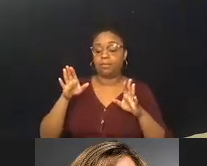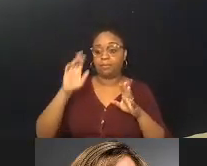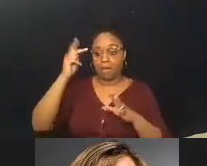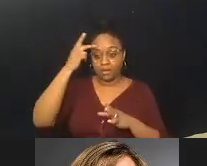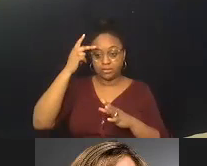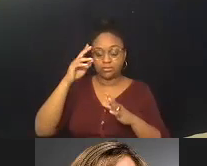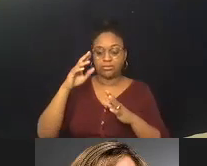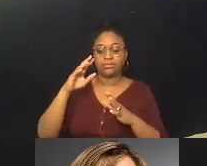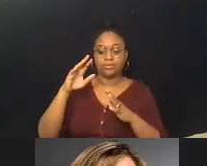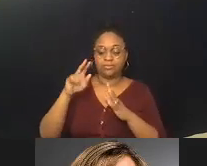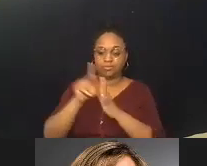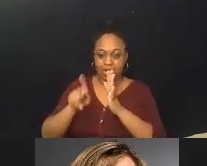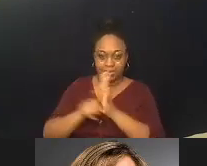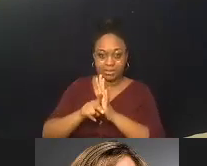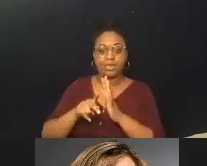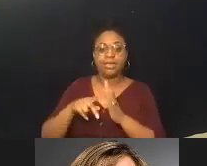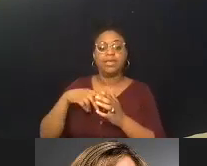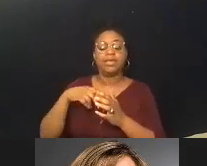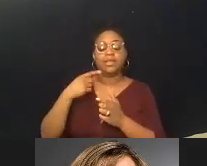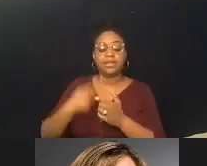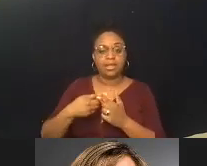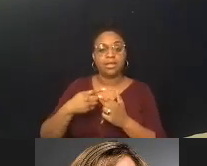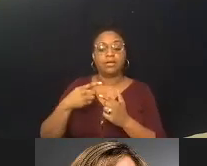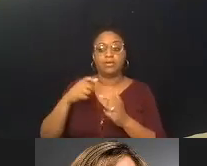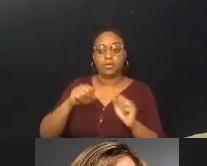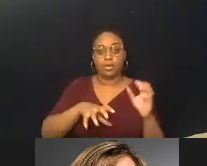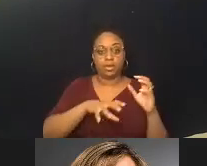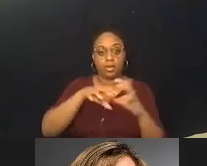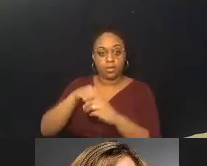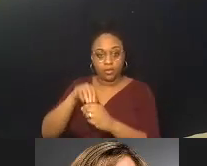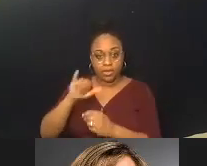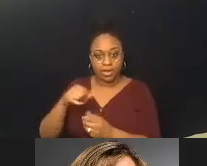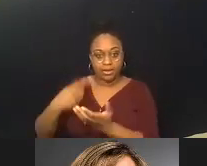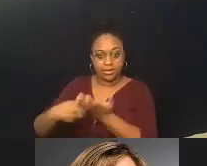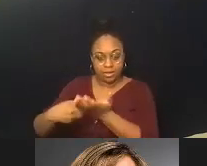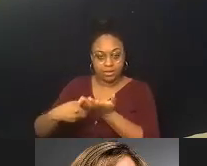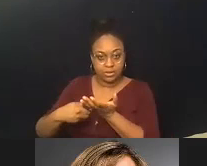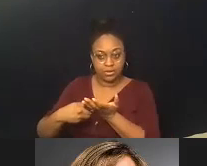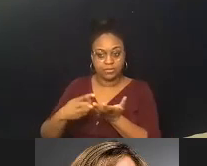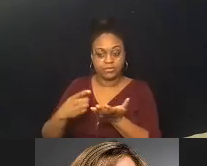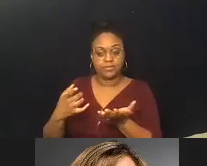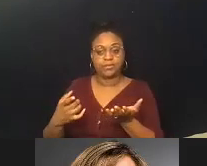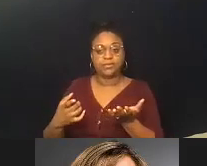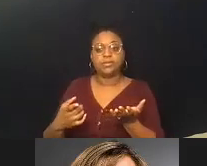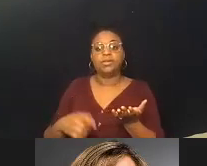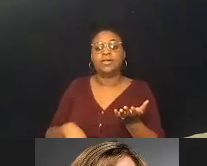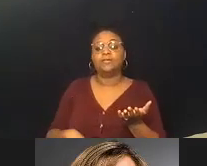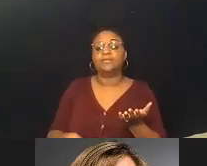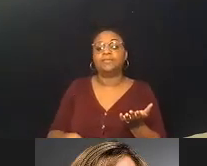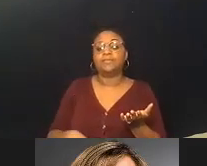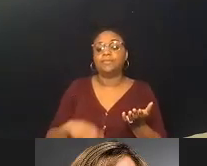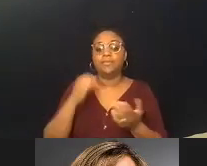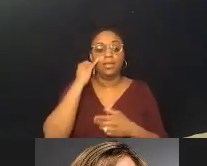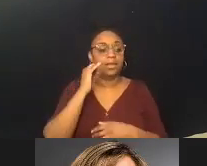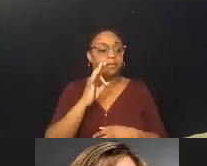on how public policy can influence negatively various communities. And let's talk about that, right? If we're talking